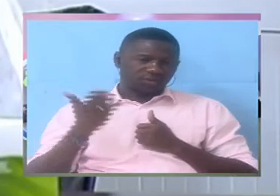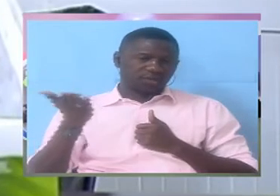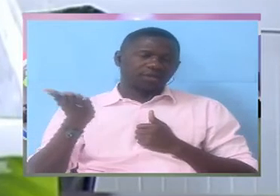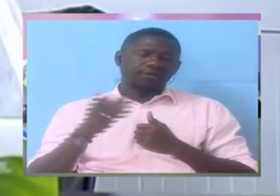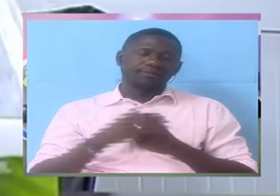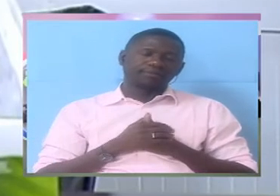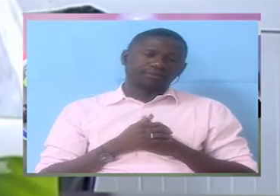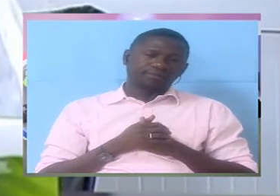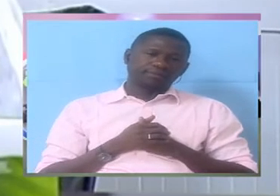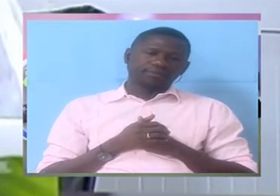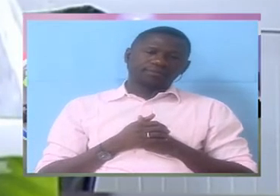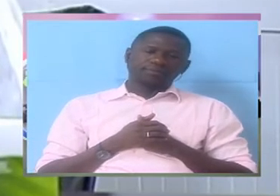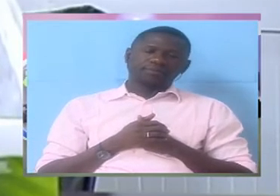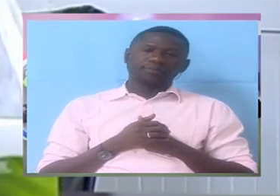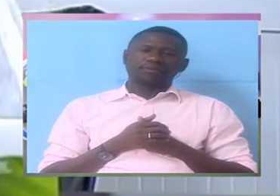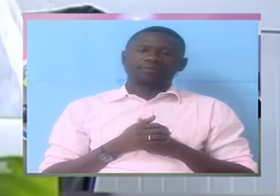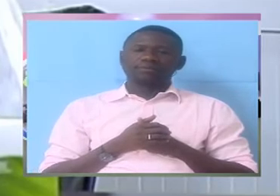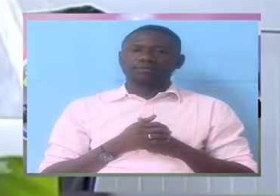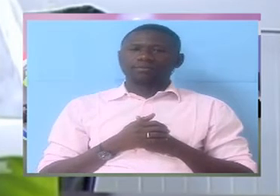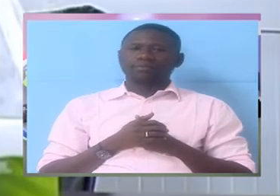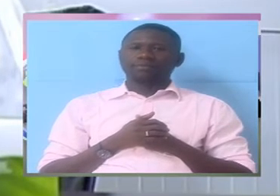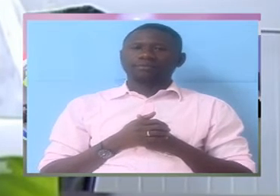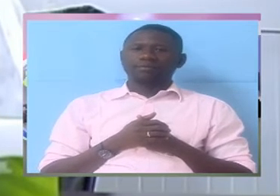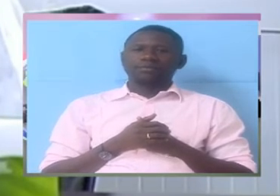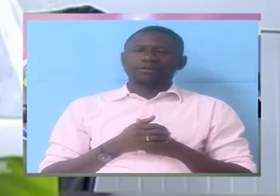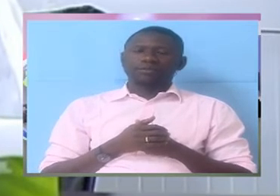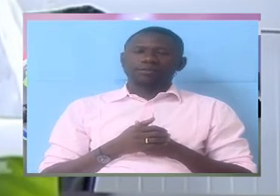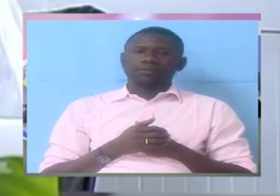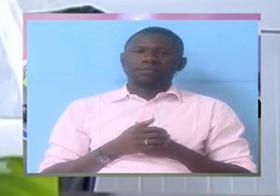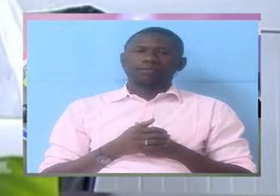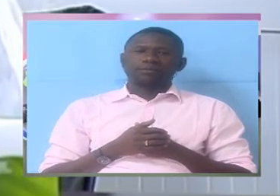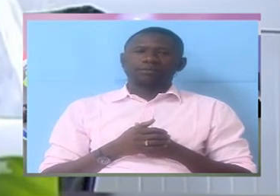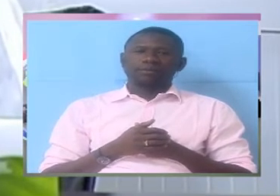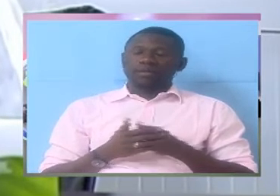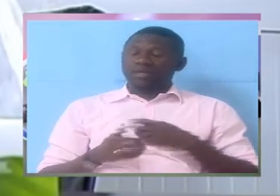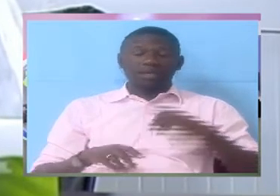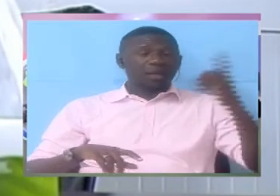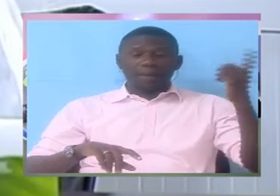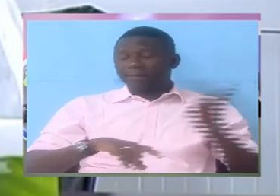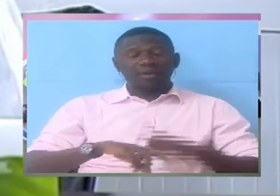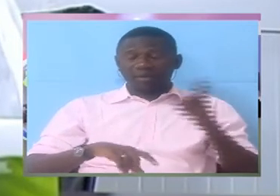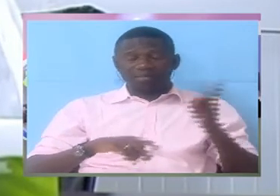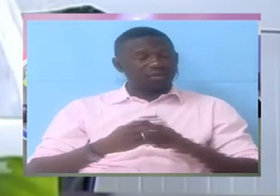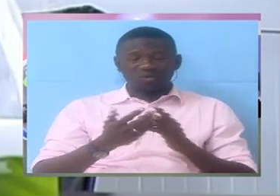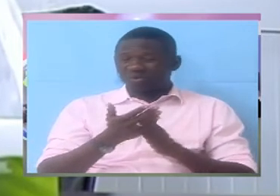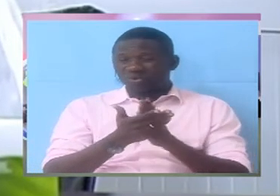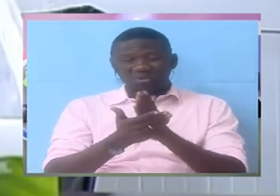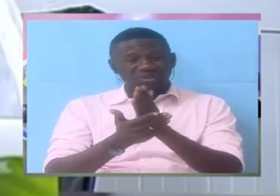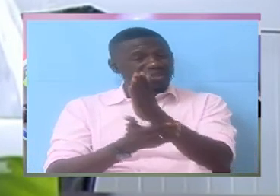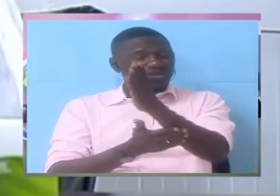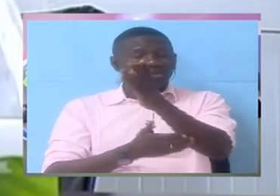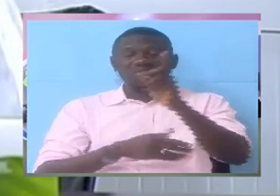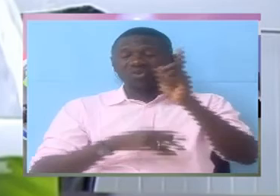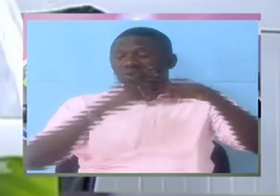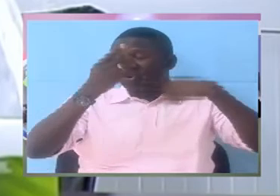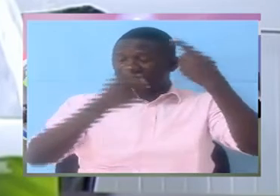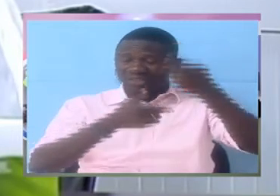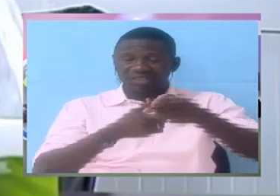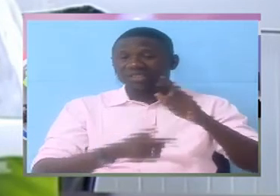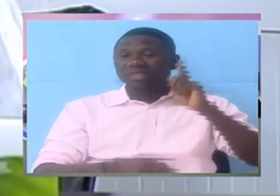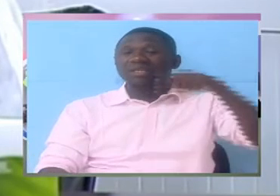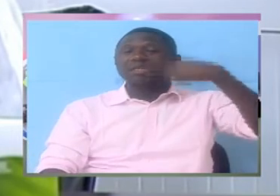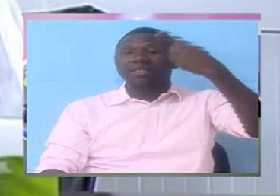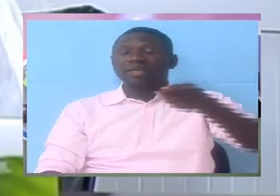The beating continued until the next day a panel was formed. Liparo continued la fasa mobiri a panel